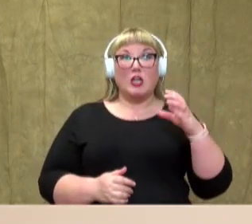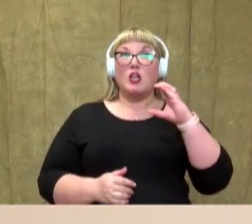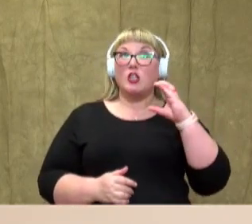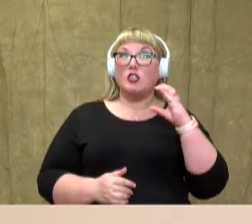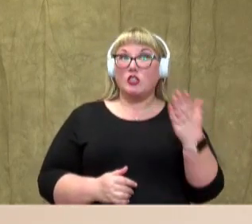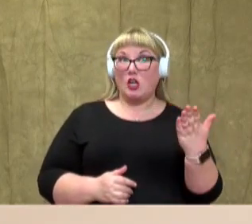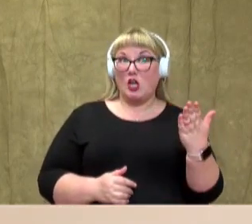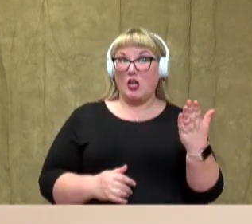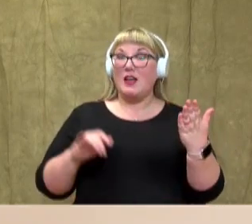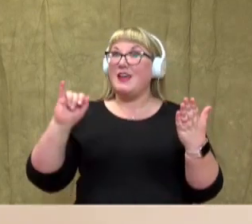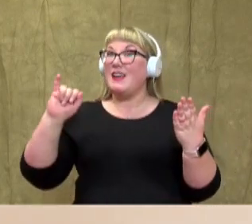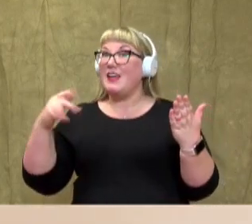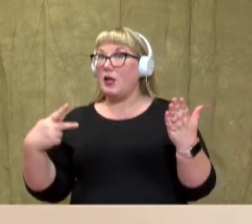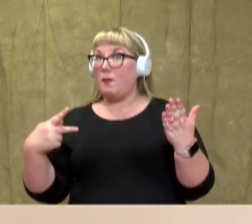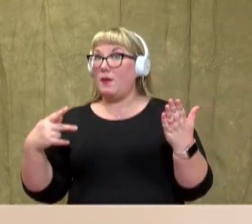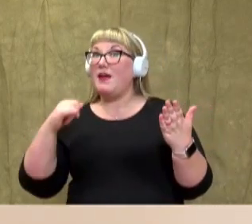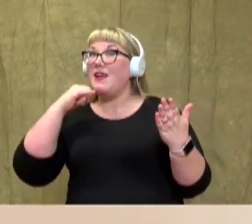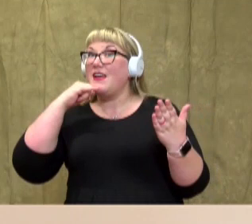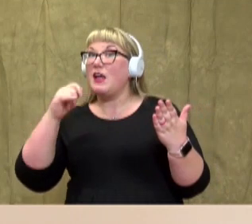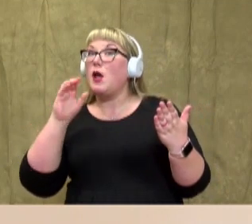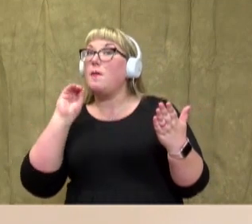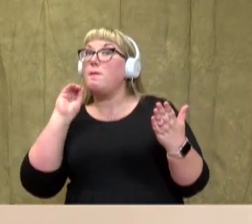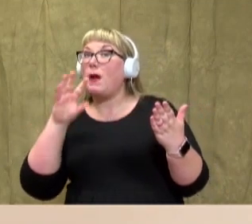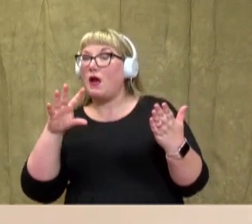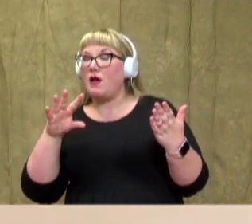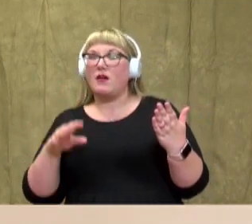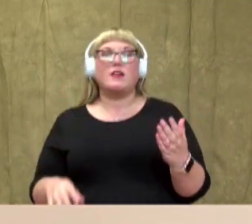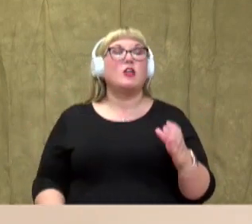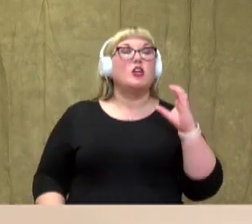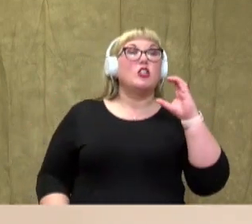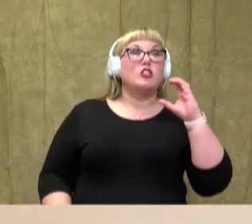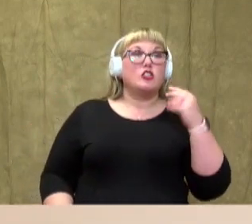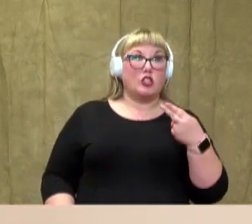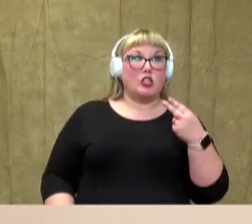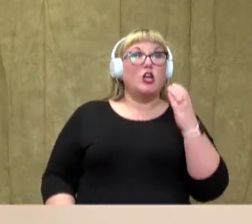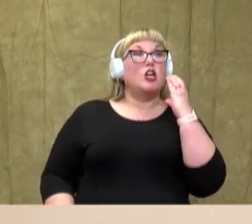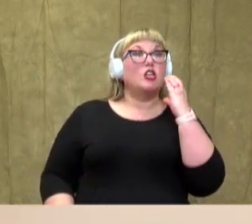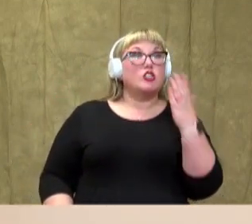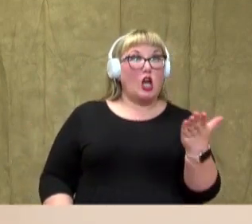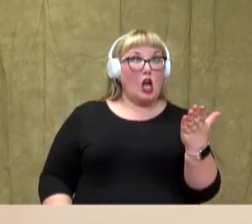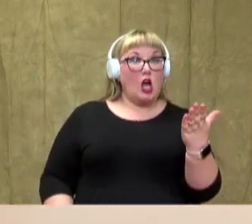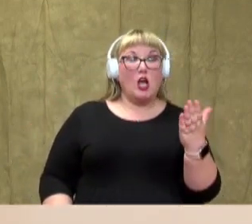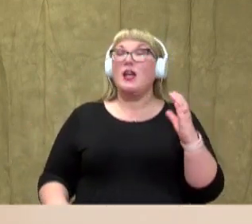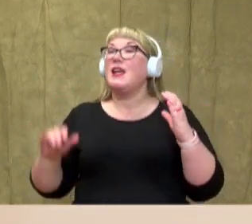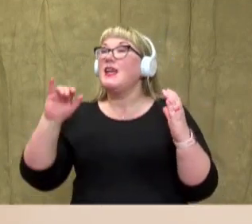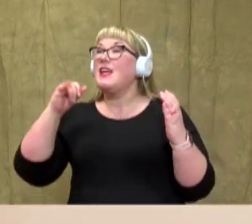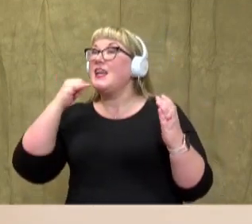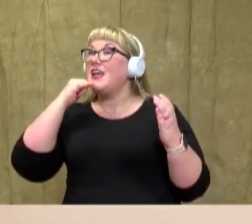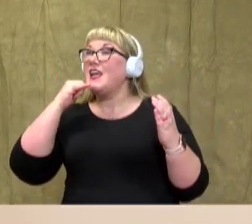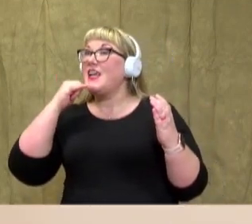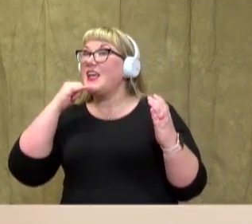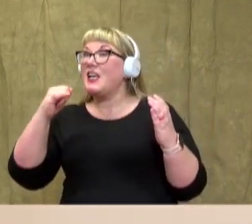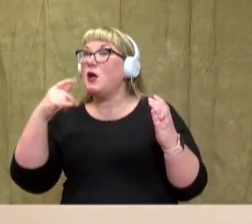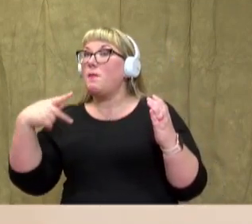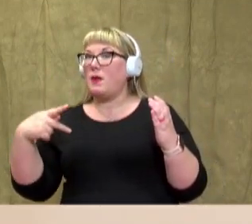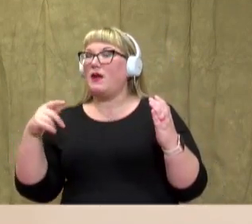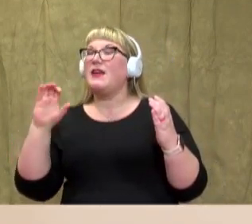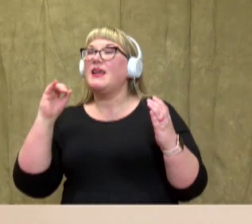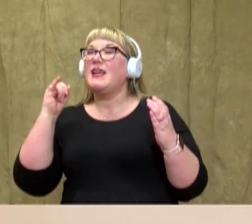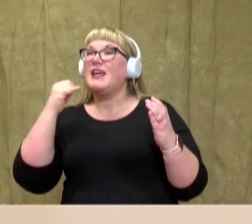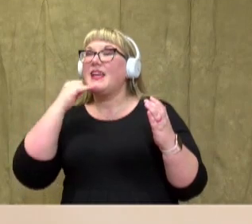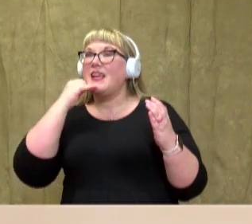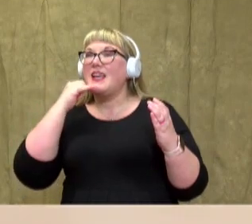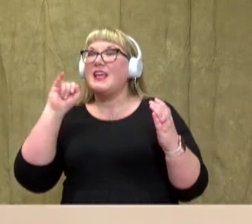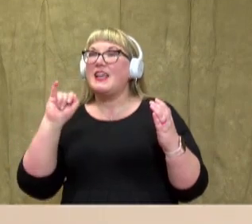Here we go. We have our chocolate chip. I think we are ready to start blending. Take out your bowls, get your spoons, and